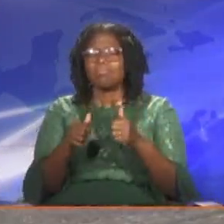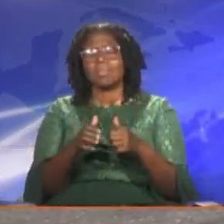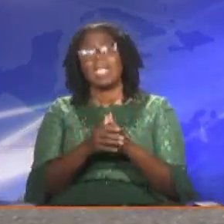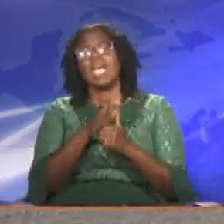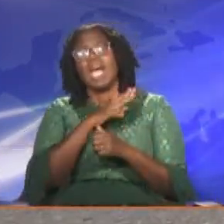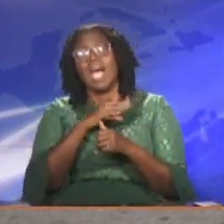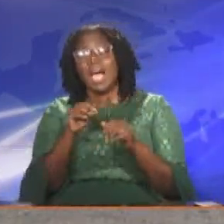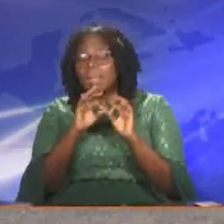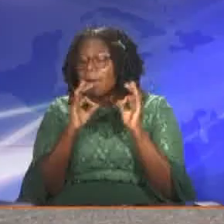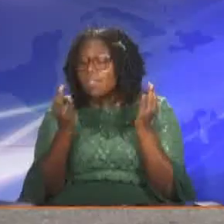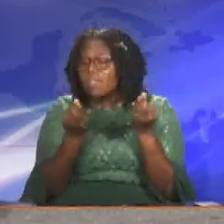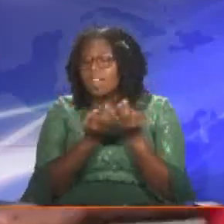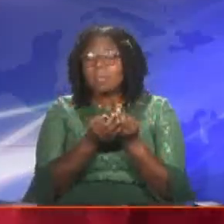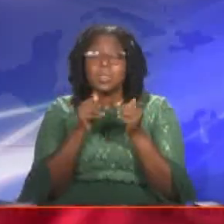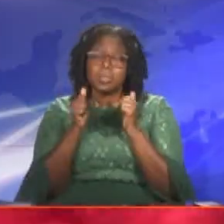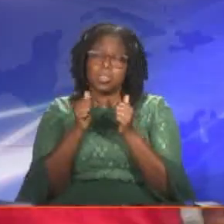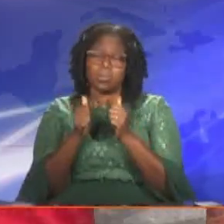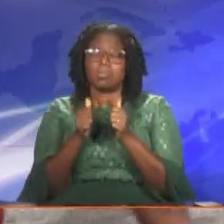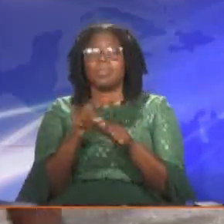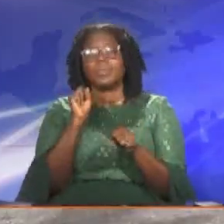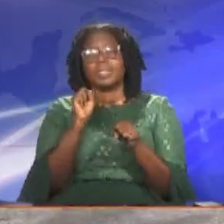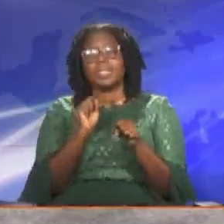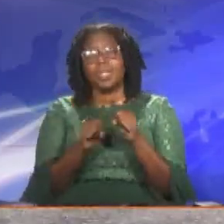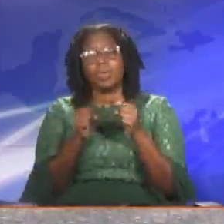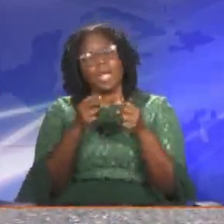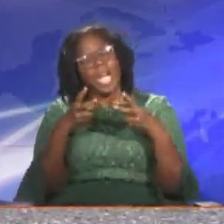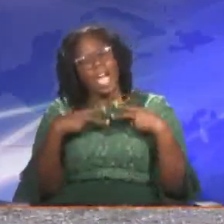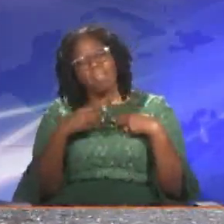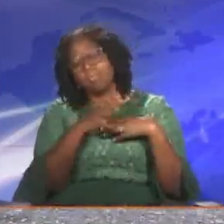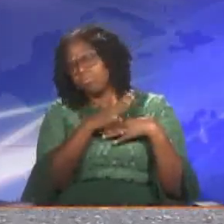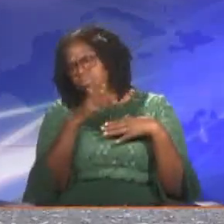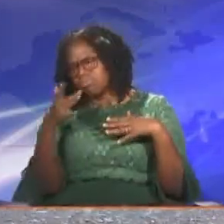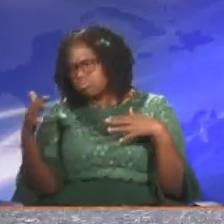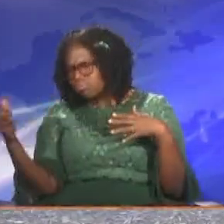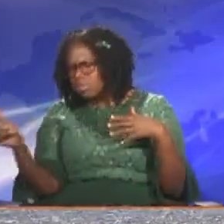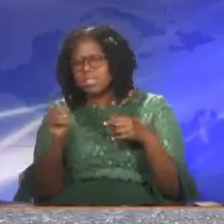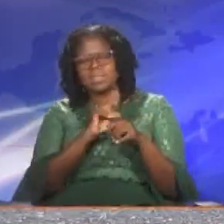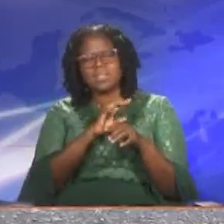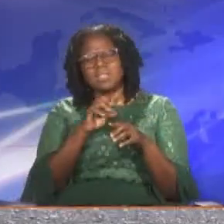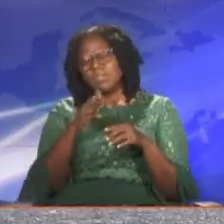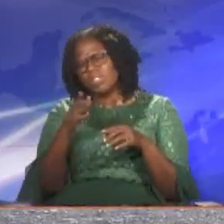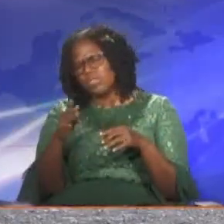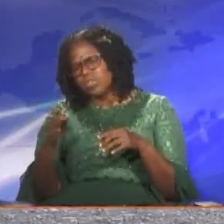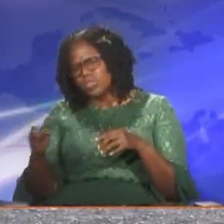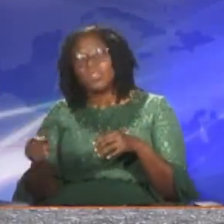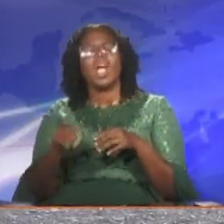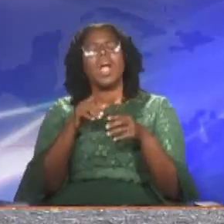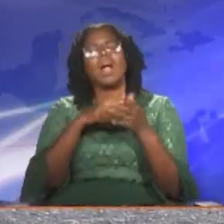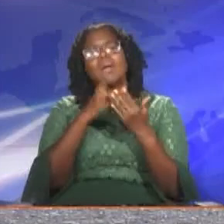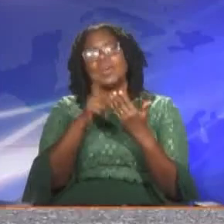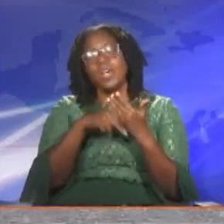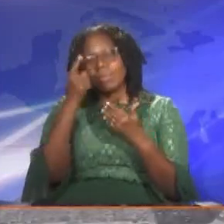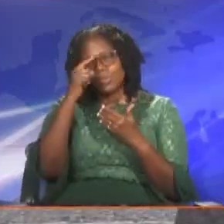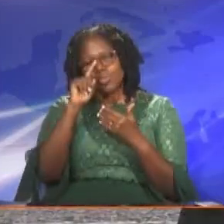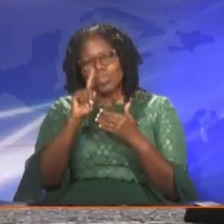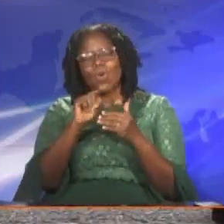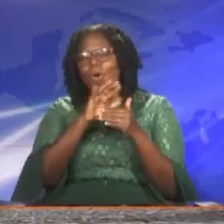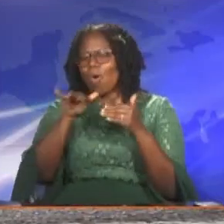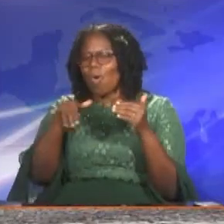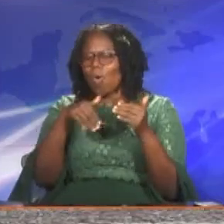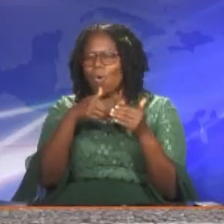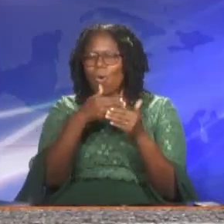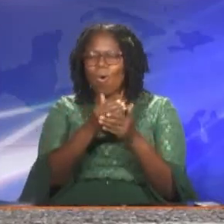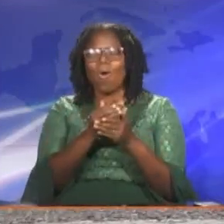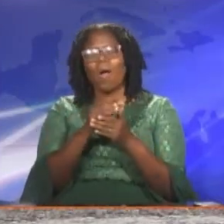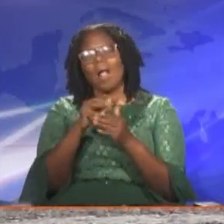its dedication to ensuring access to a range of programmes and services aimed at fostering the well-being and care of all